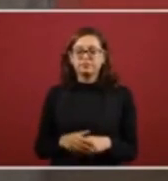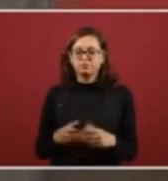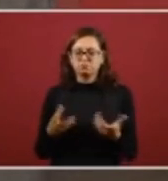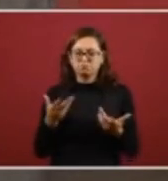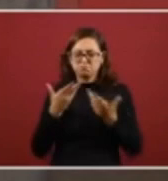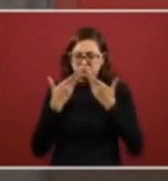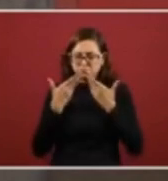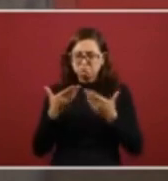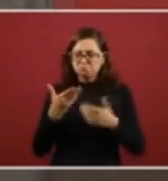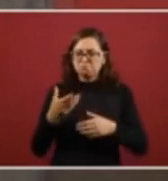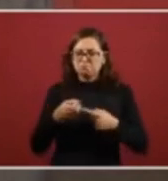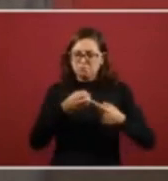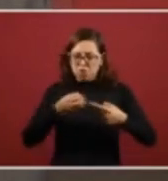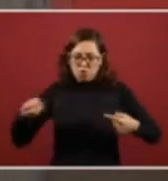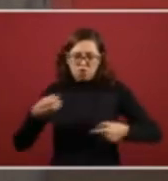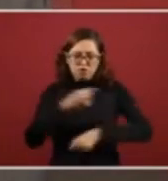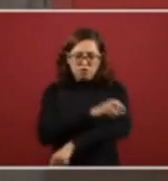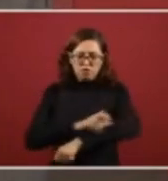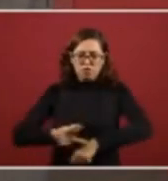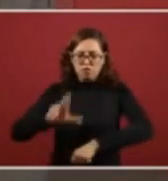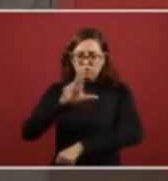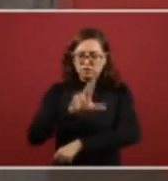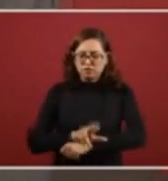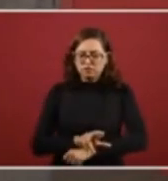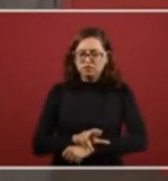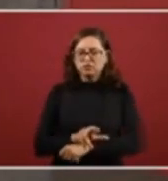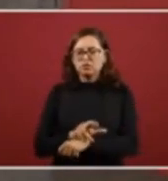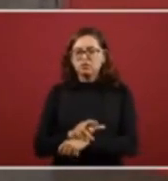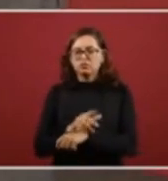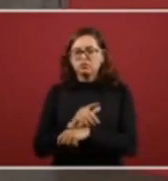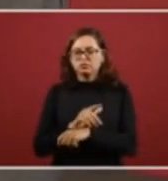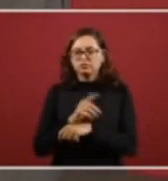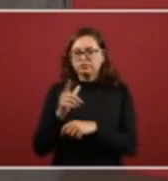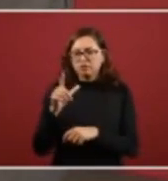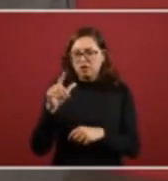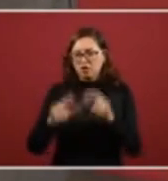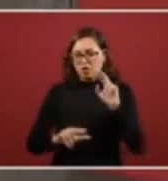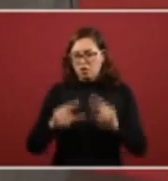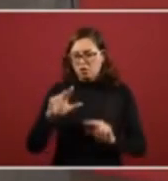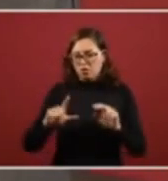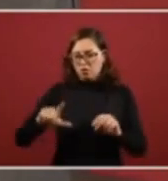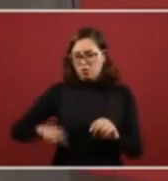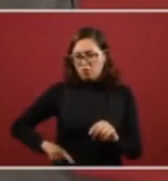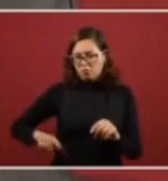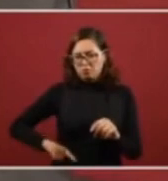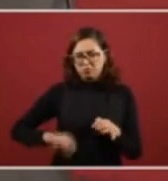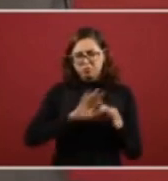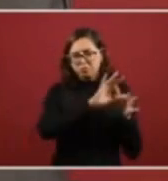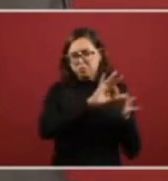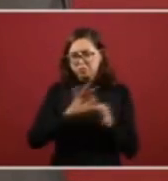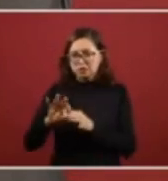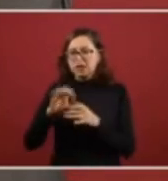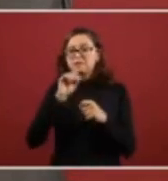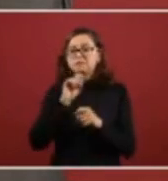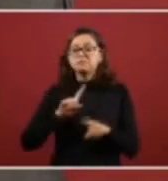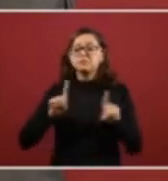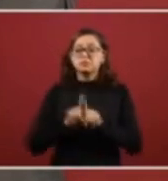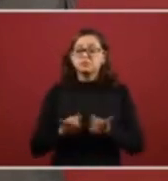great coordination in the three levels of government, and something very important that the